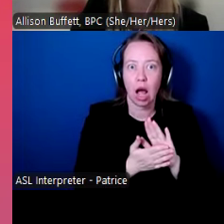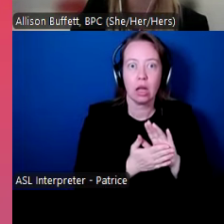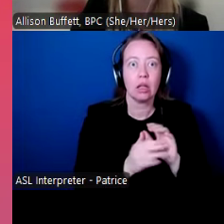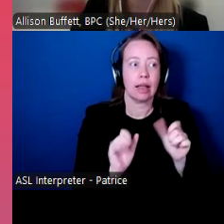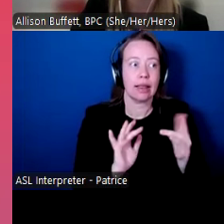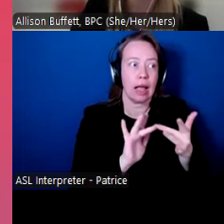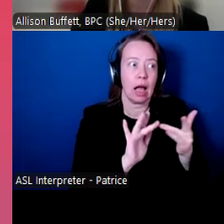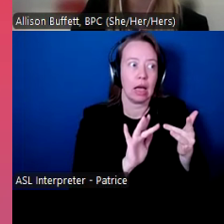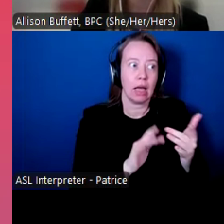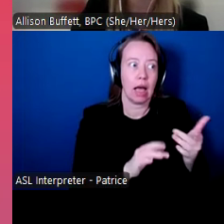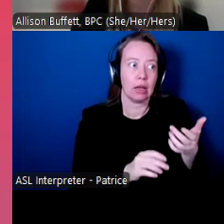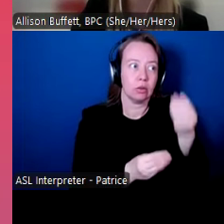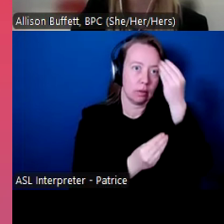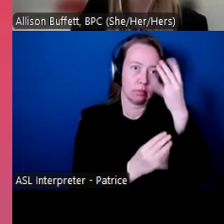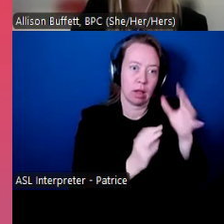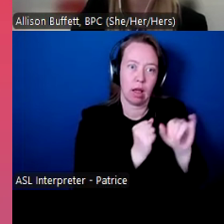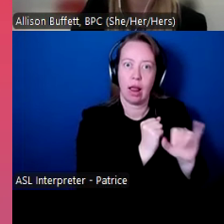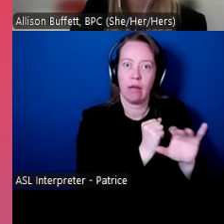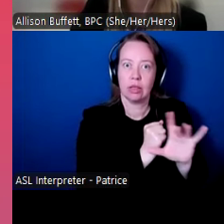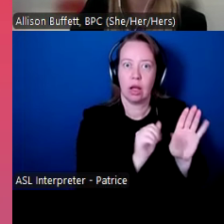Next slide, please.